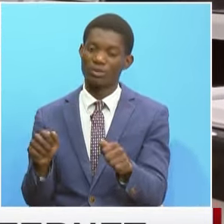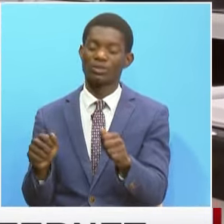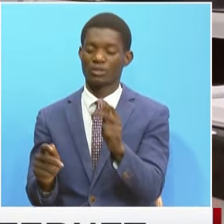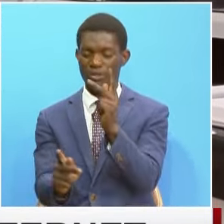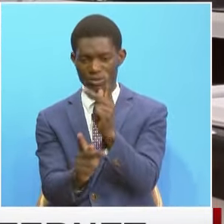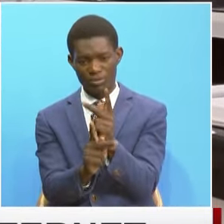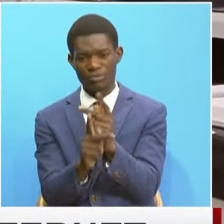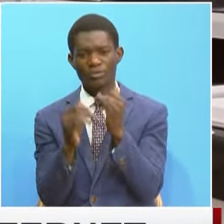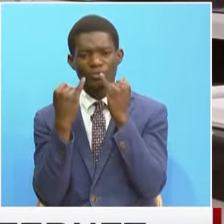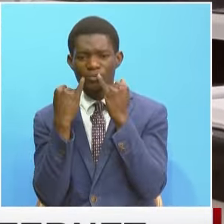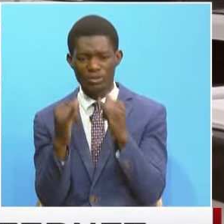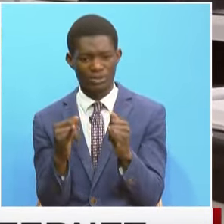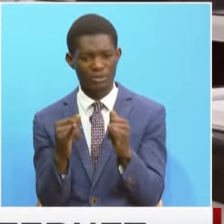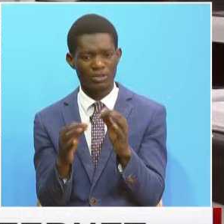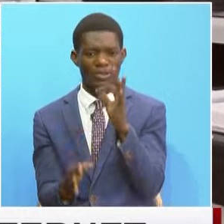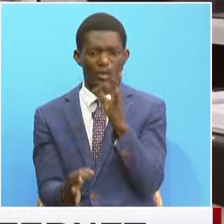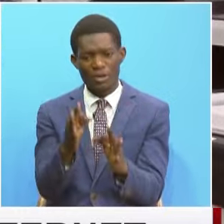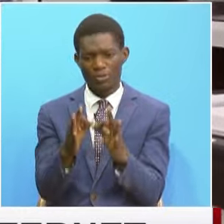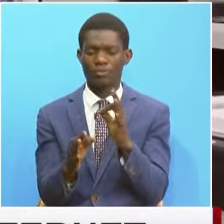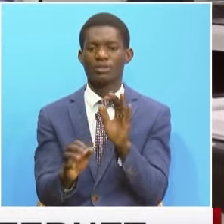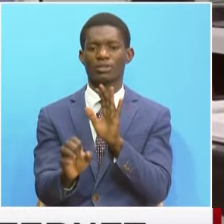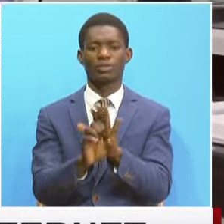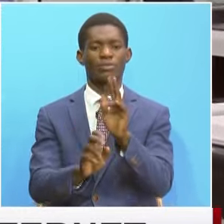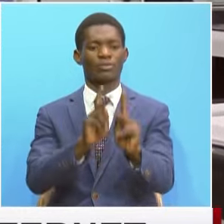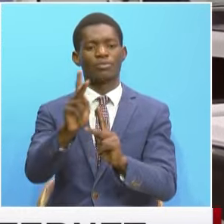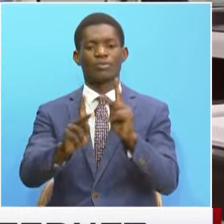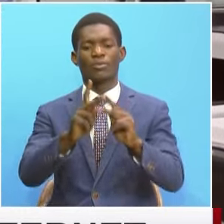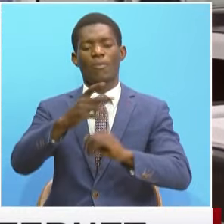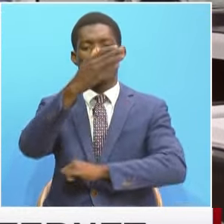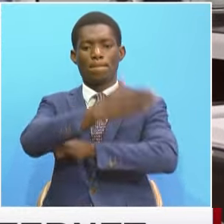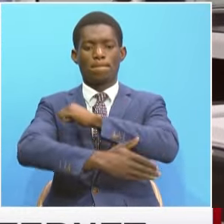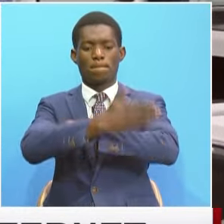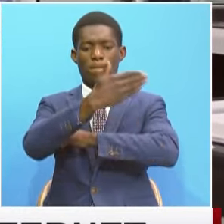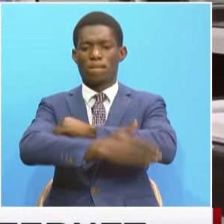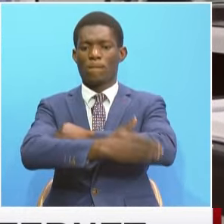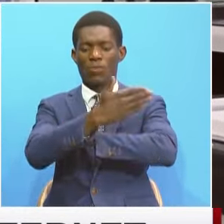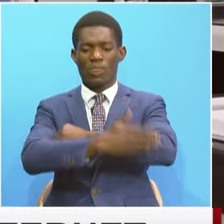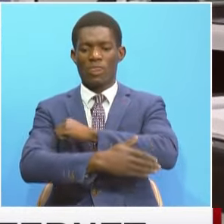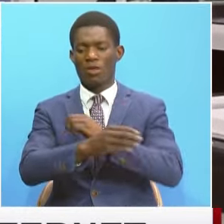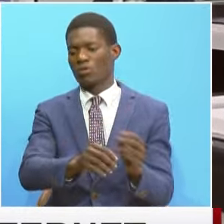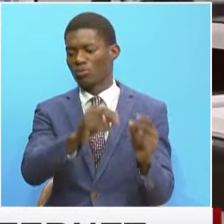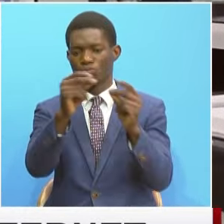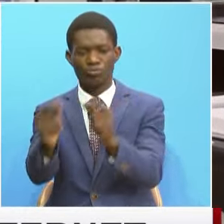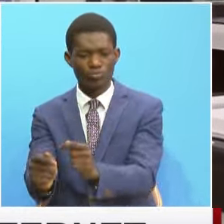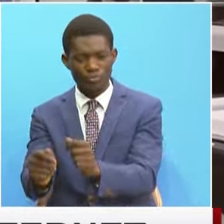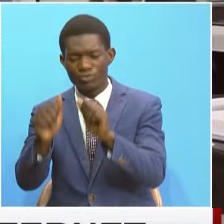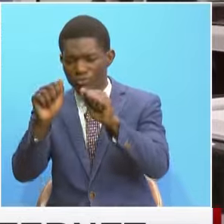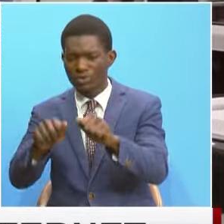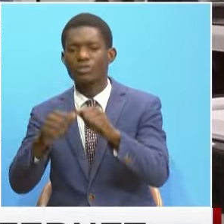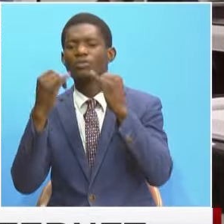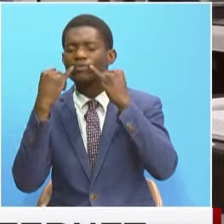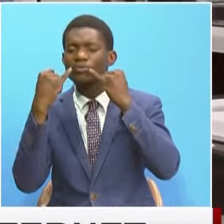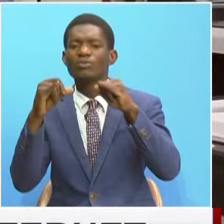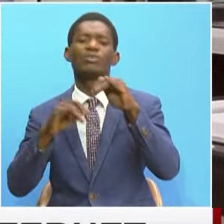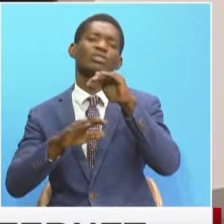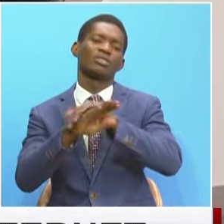that when people are coming to the border, they'll be able to access that information as a